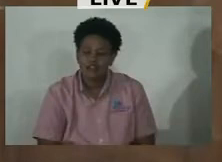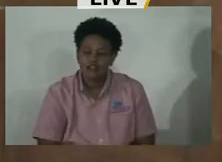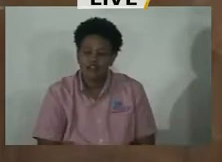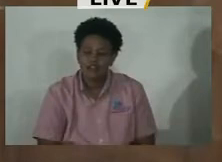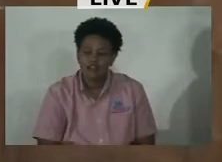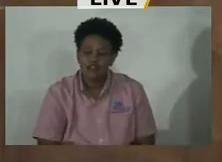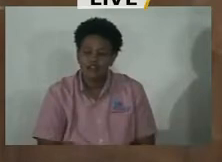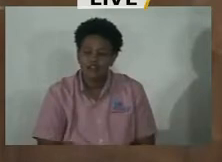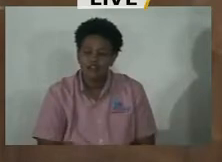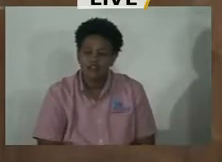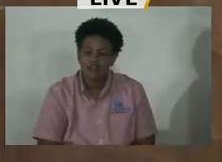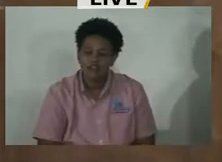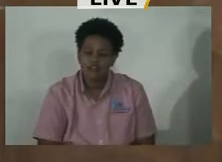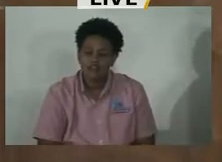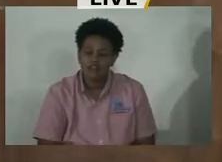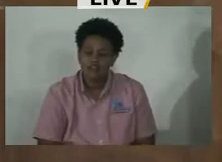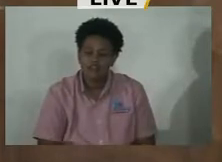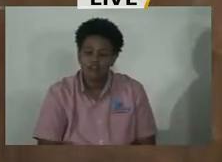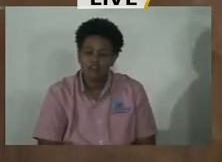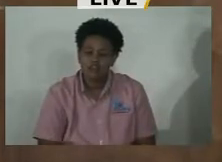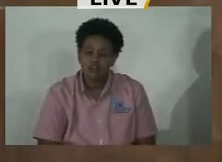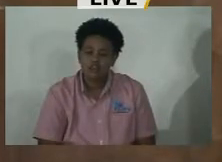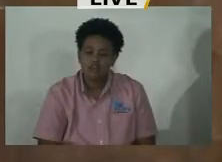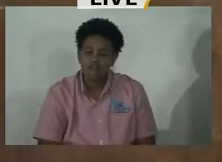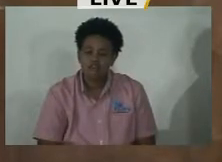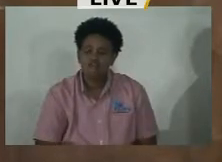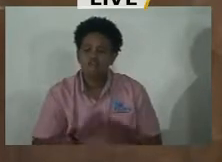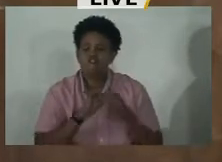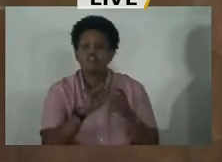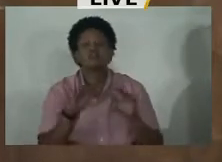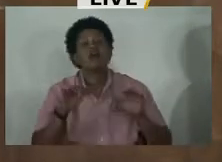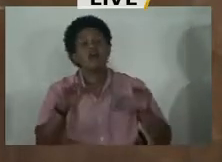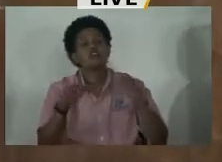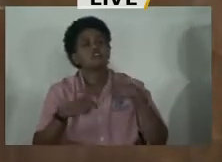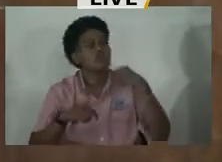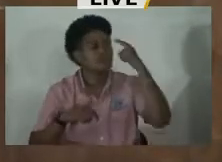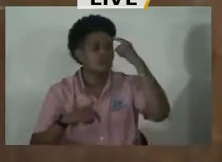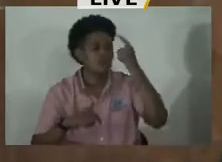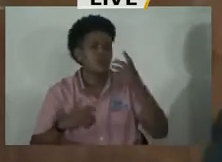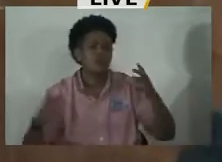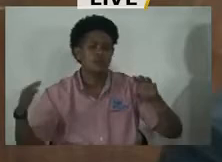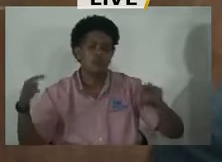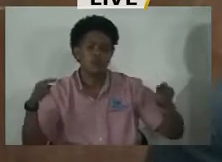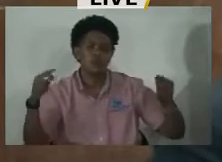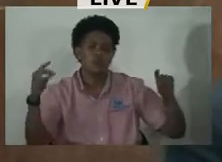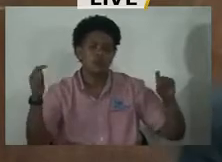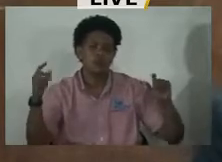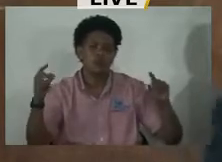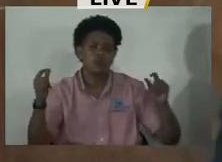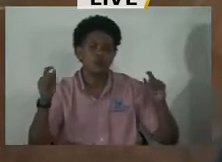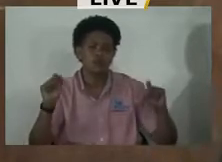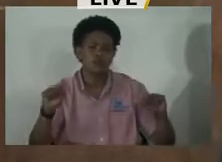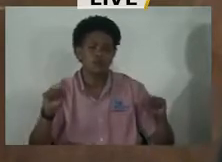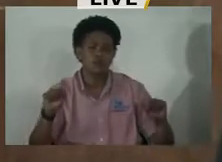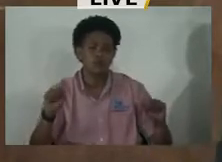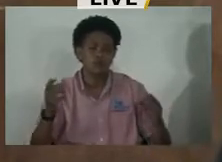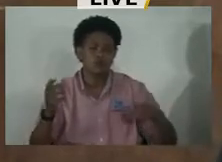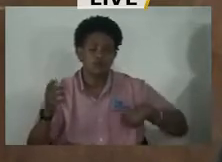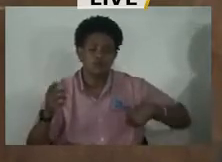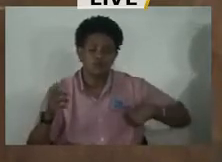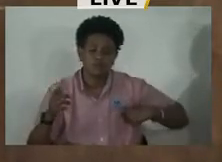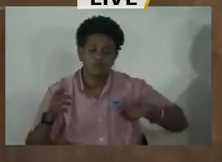Madam Speaker, in terms of action, I think one thing that we should really look at quickly, and which has been